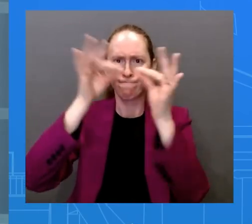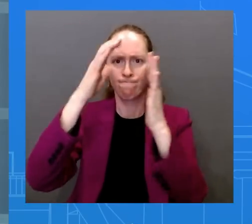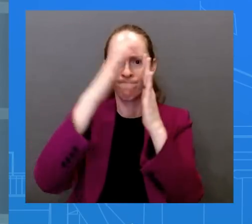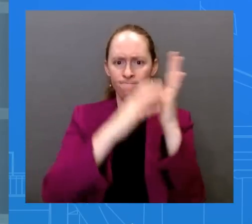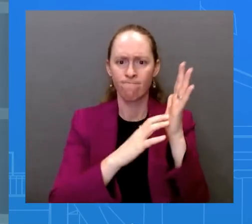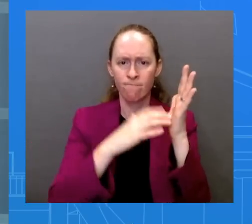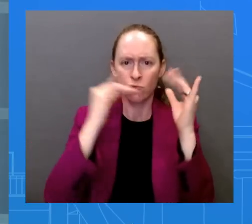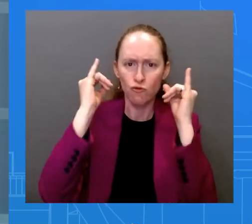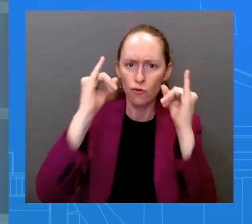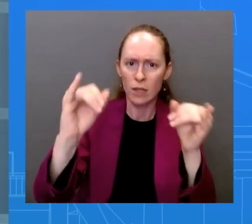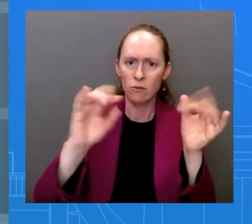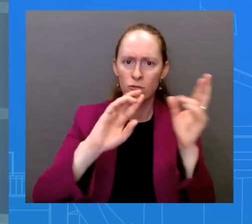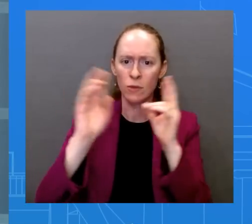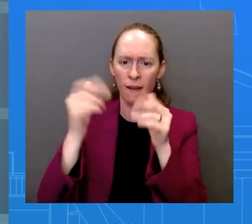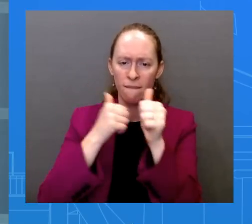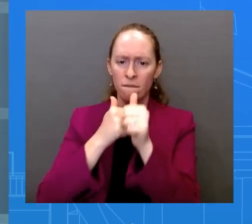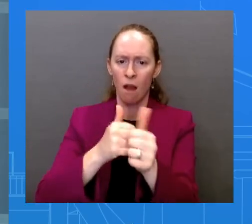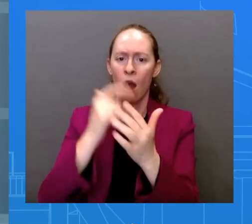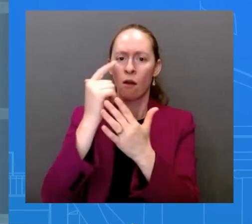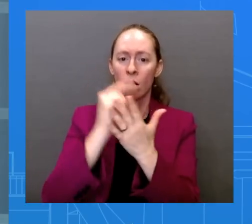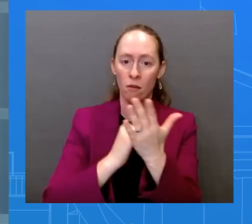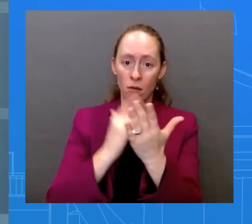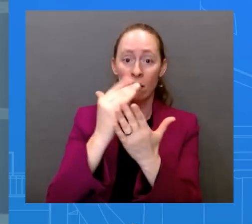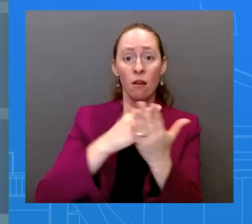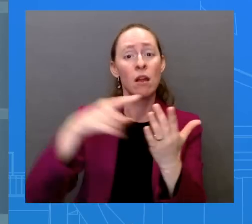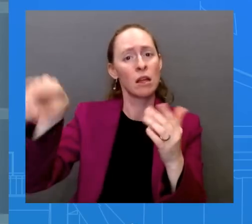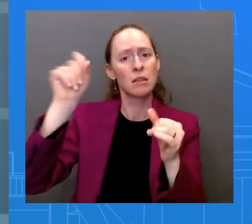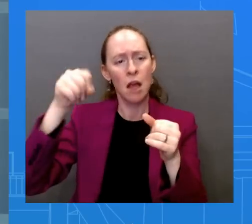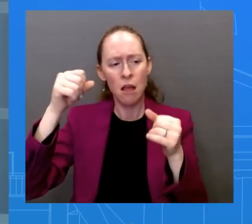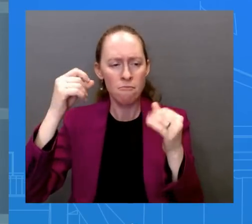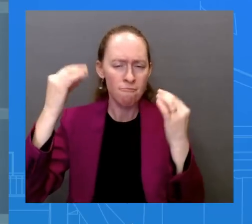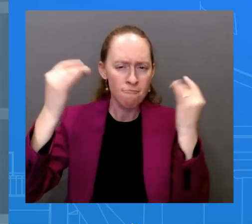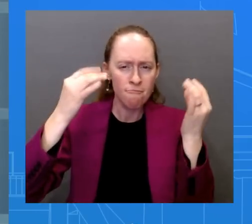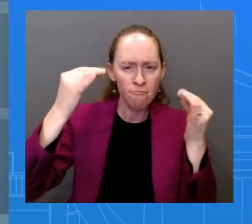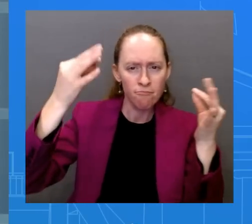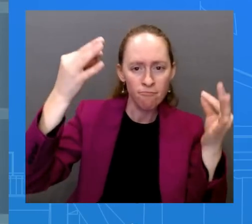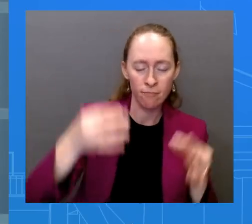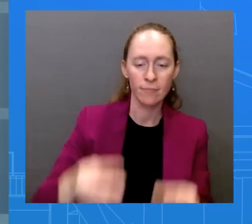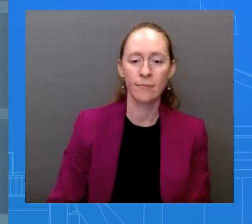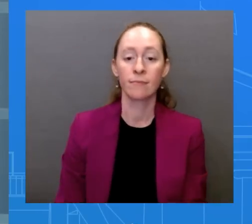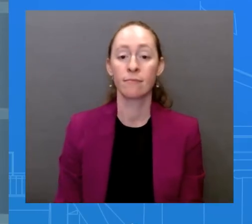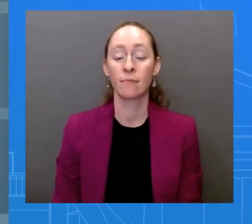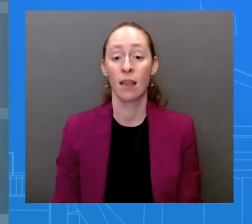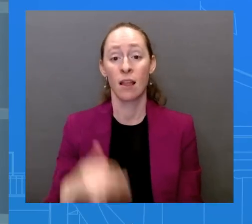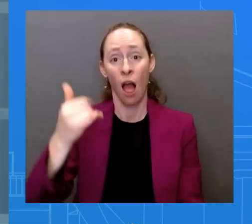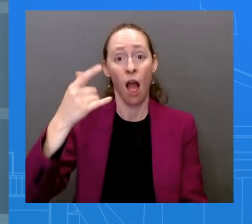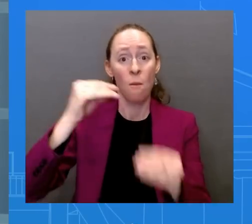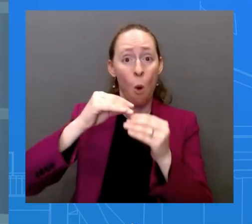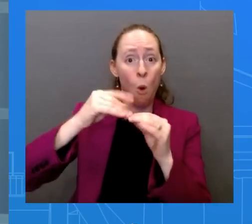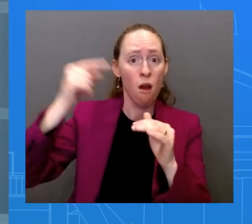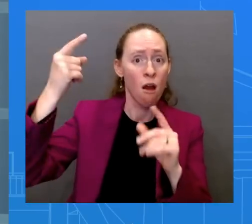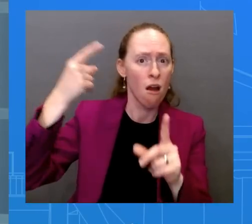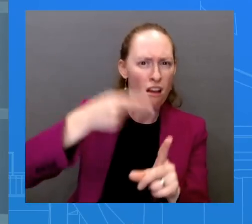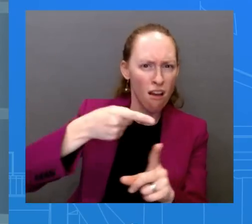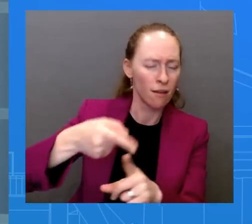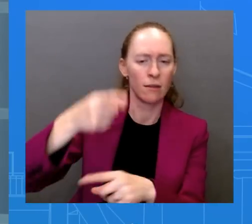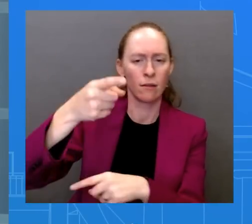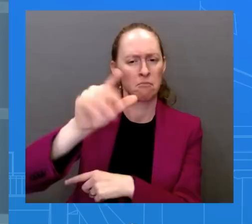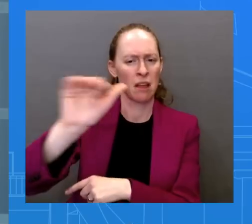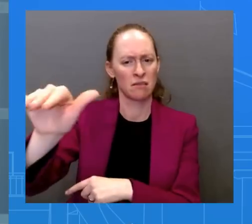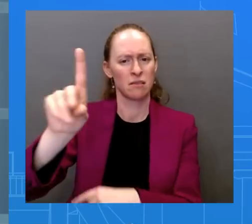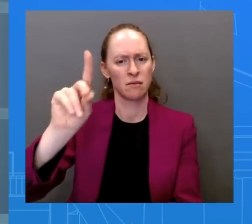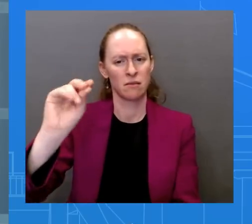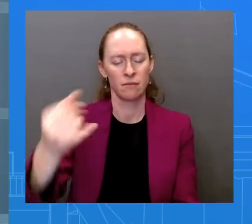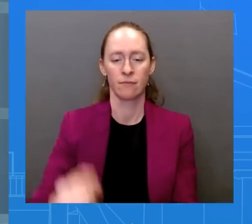making their legal determination. So again, I'll leave it to them. But look, you know, there's always a lot of noise around the student loan